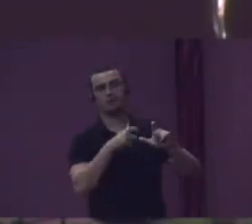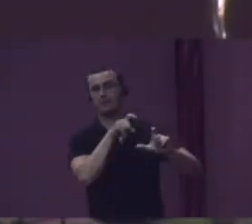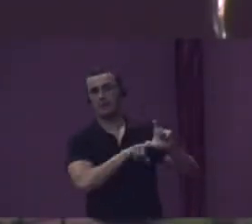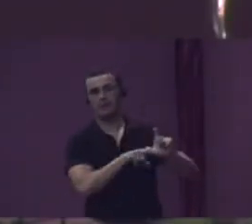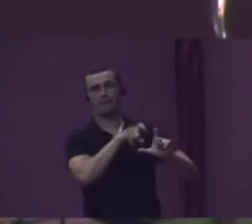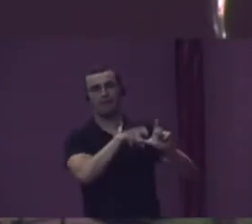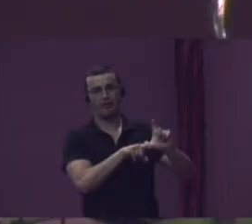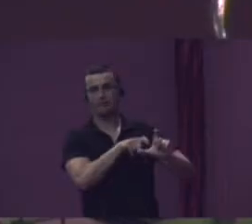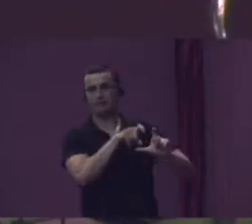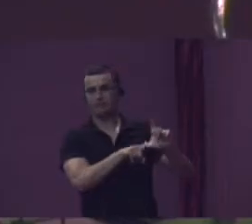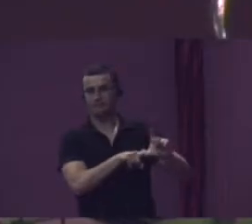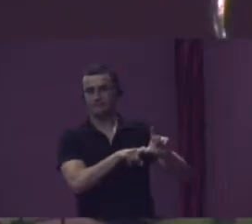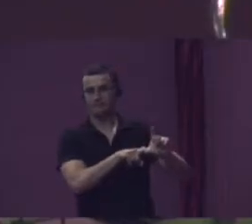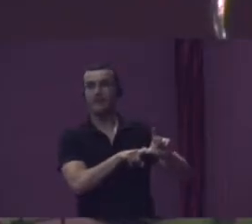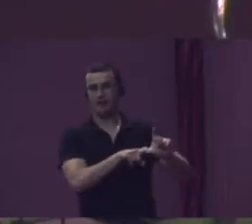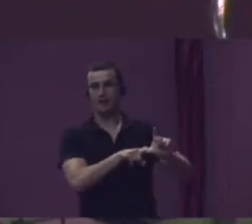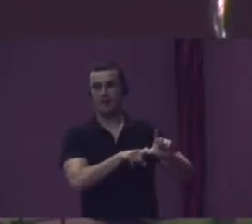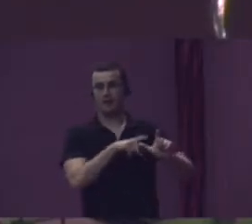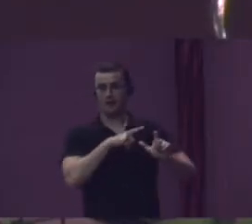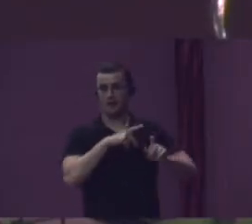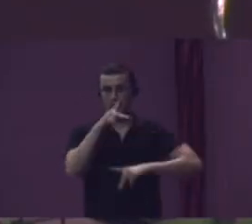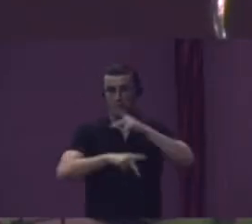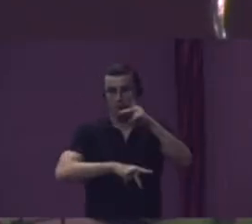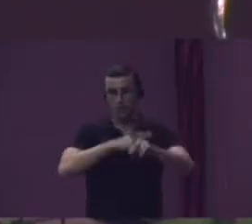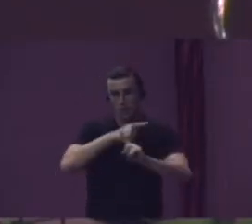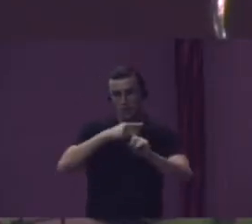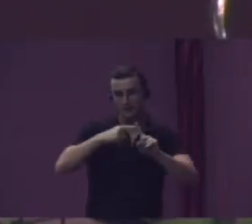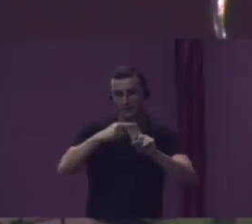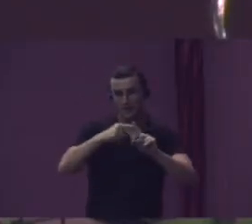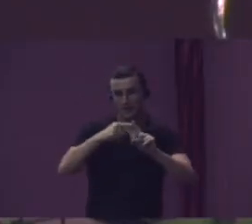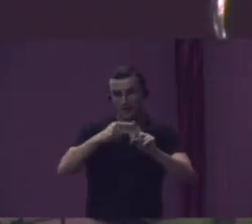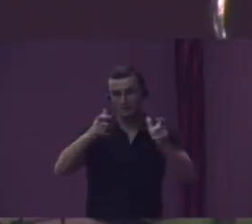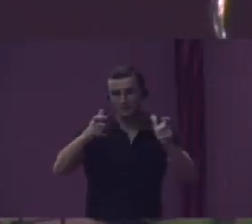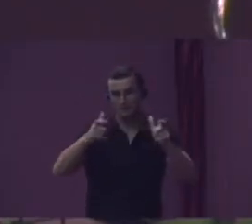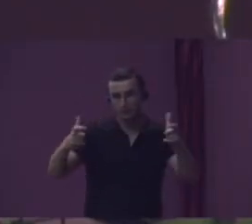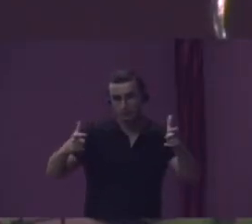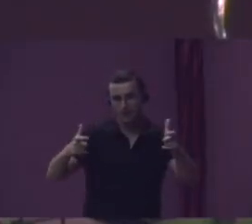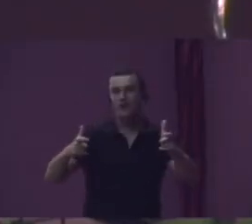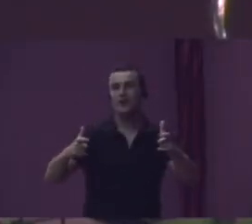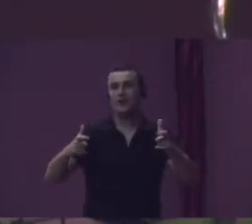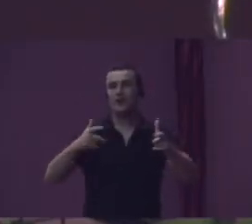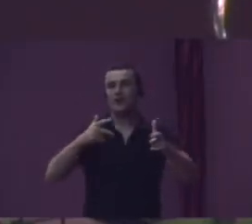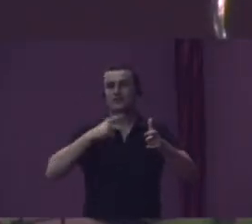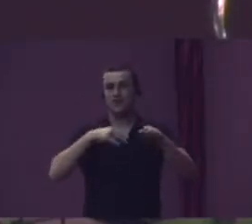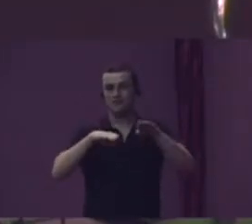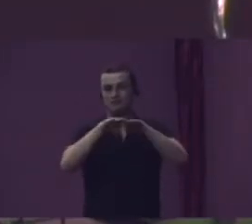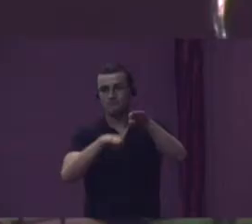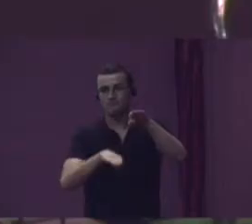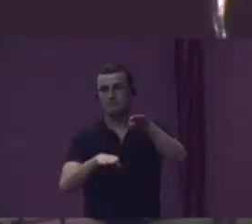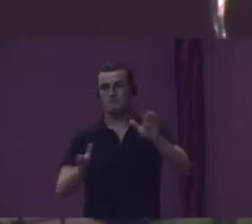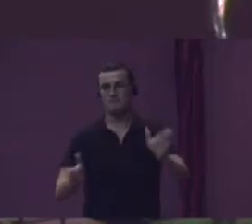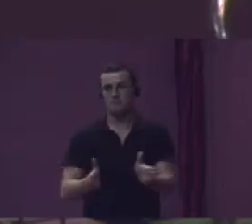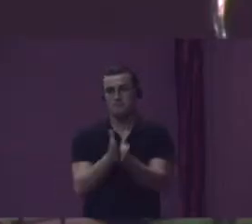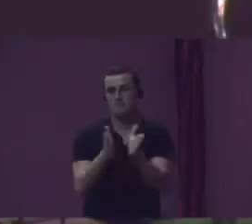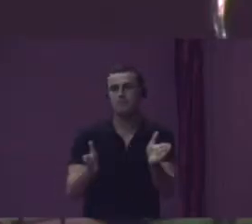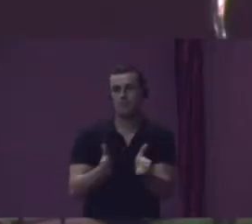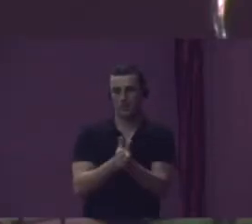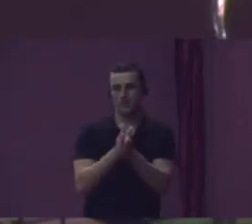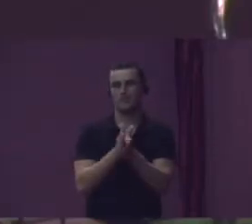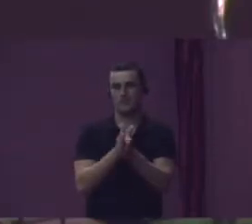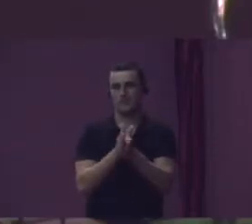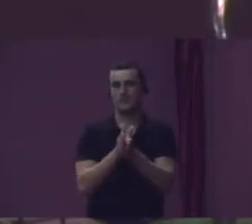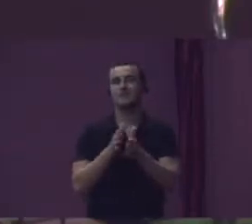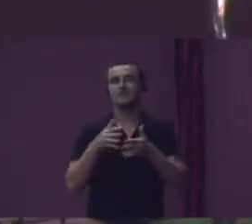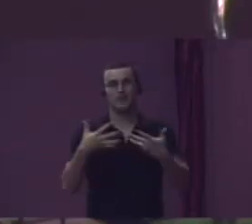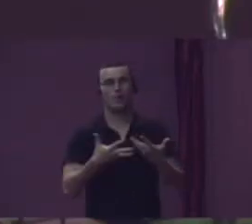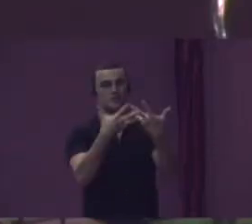poverty line and came to depend on government welfare programs, which permitted the state to monitor and control family life even more